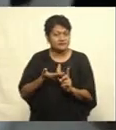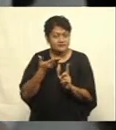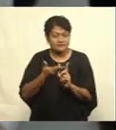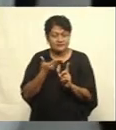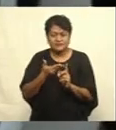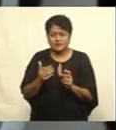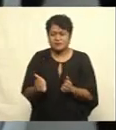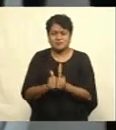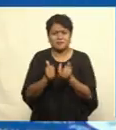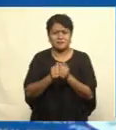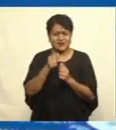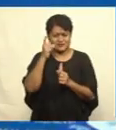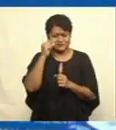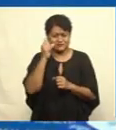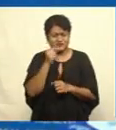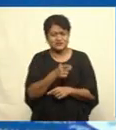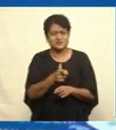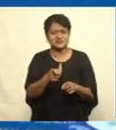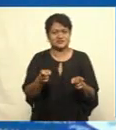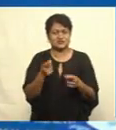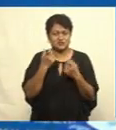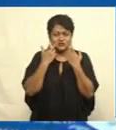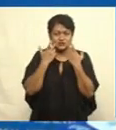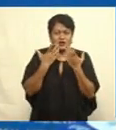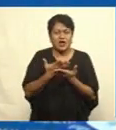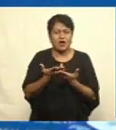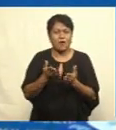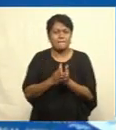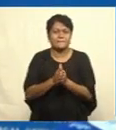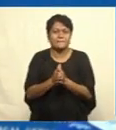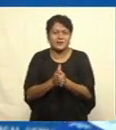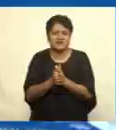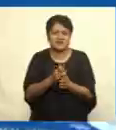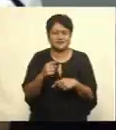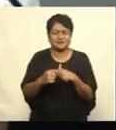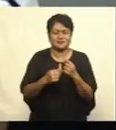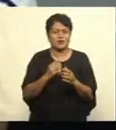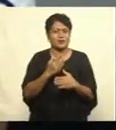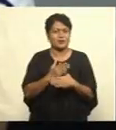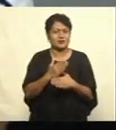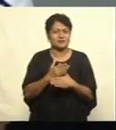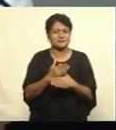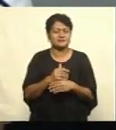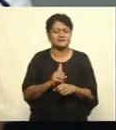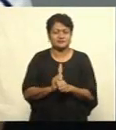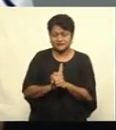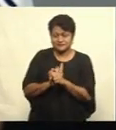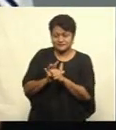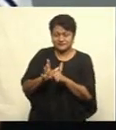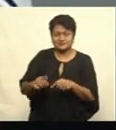Fijians, serving the nation in leading Fijians to be vaccinated against the COVID-19 virus,